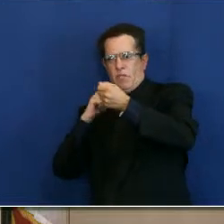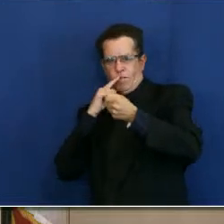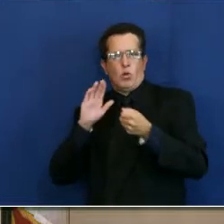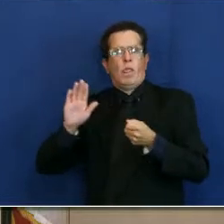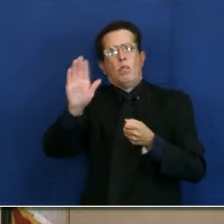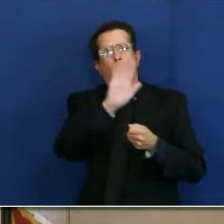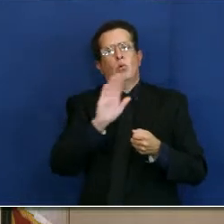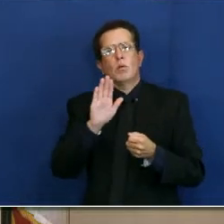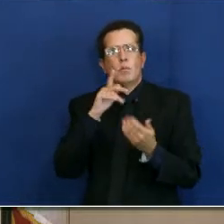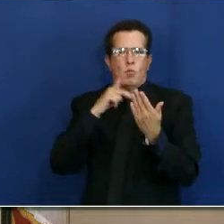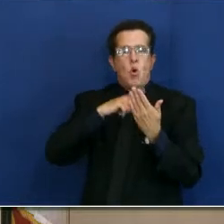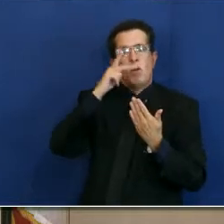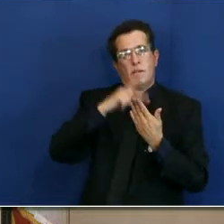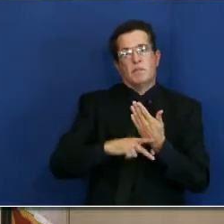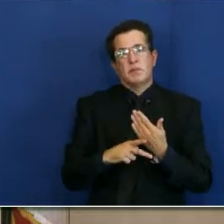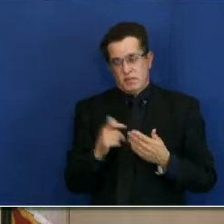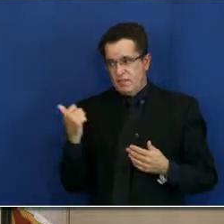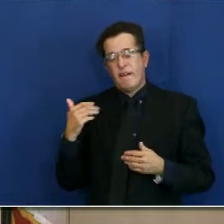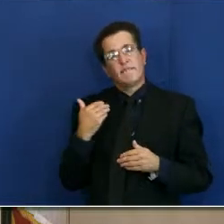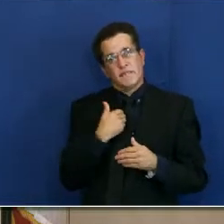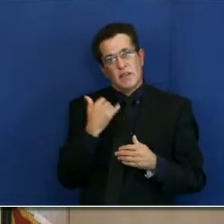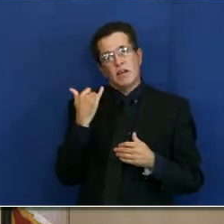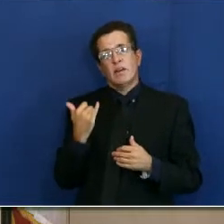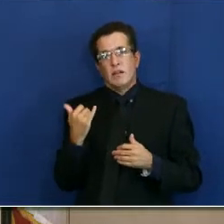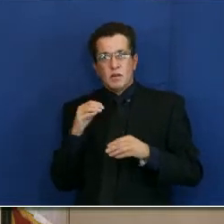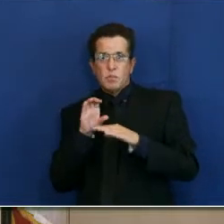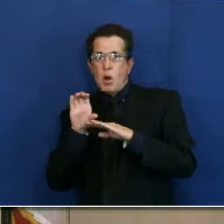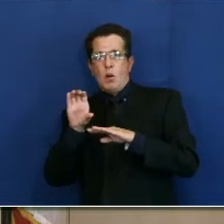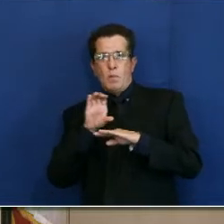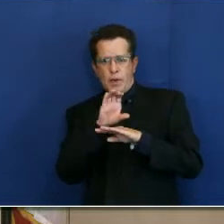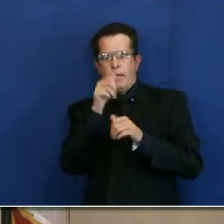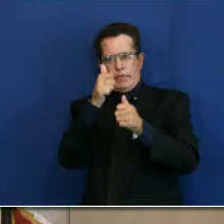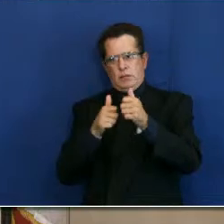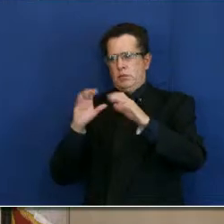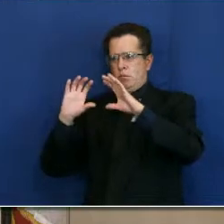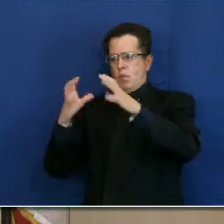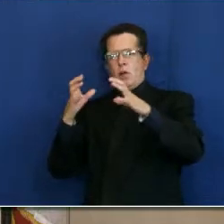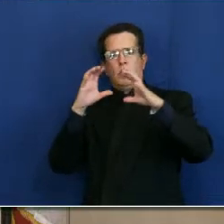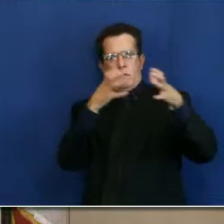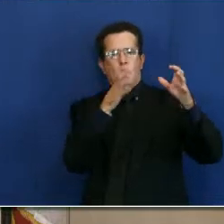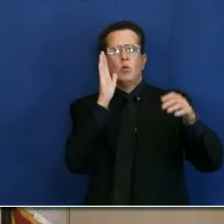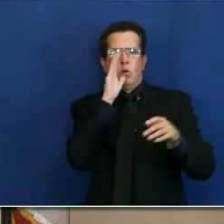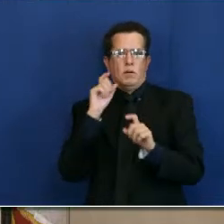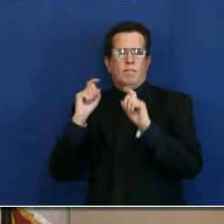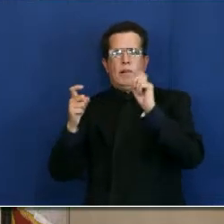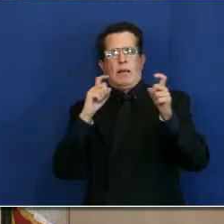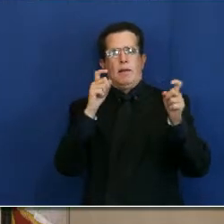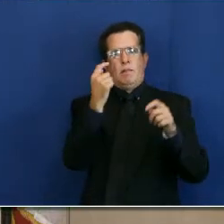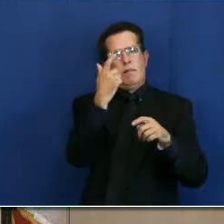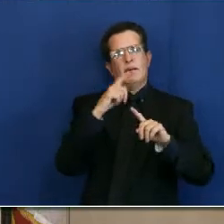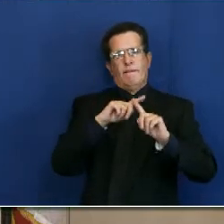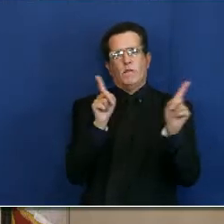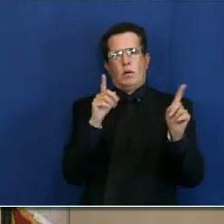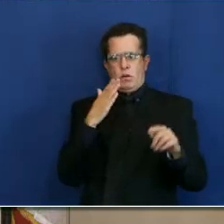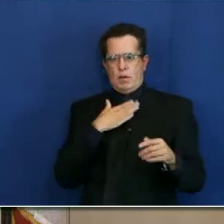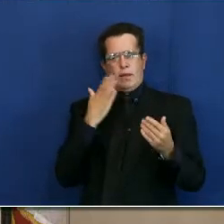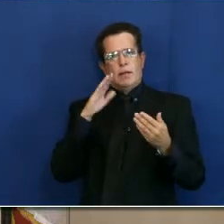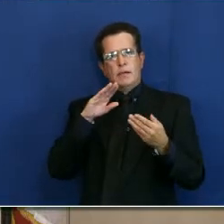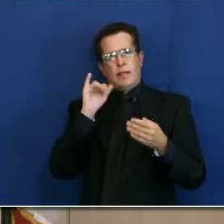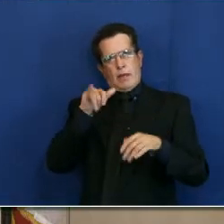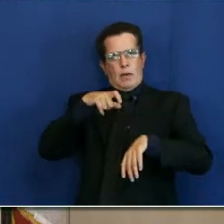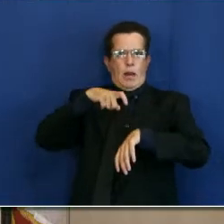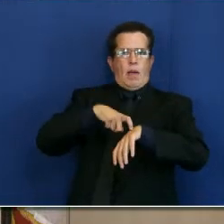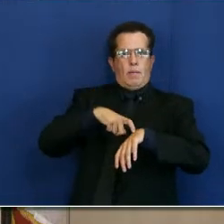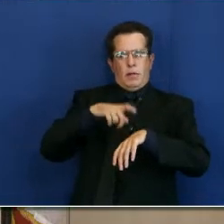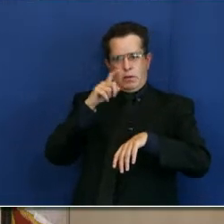program. Each office is administering those a little bit differently. I know that our deadline is tomorrow for people and businesses